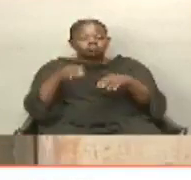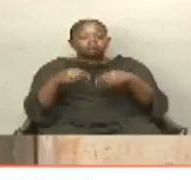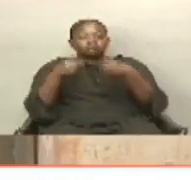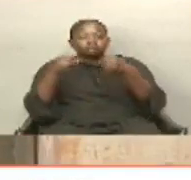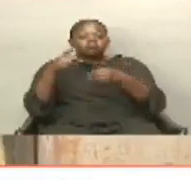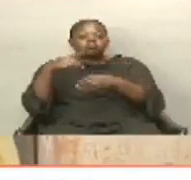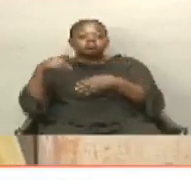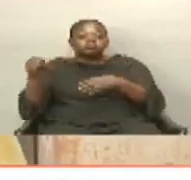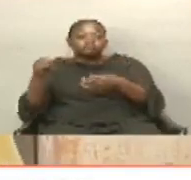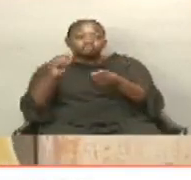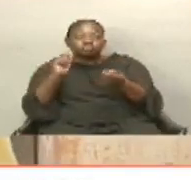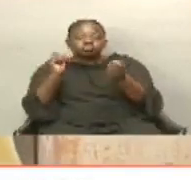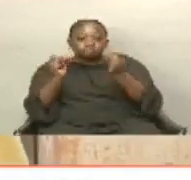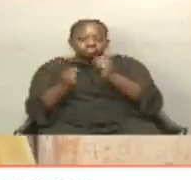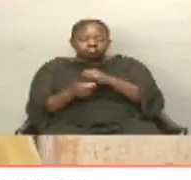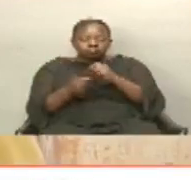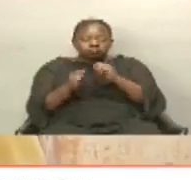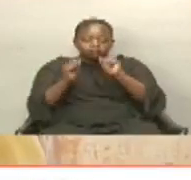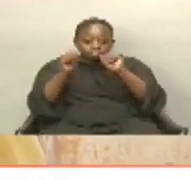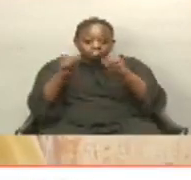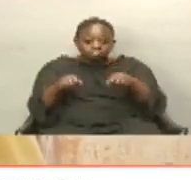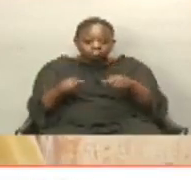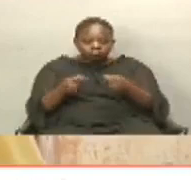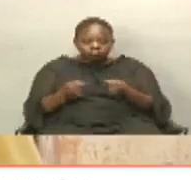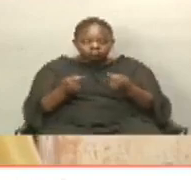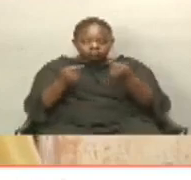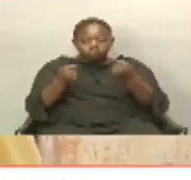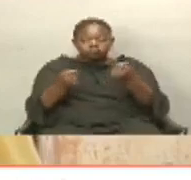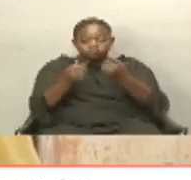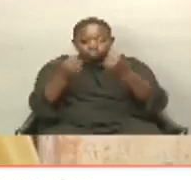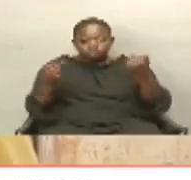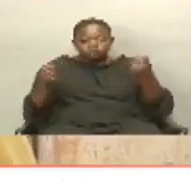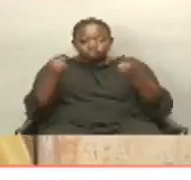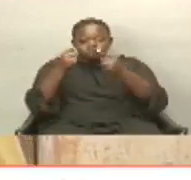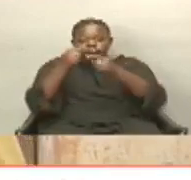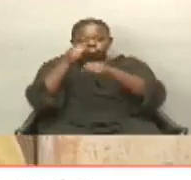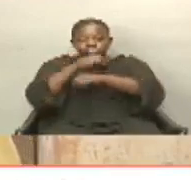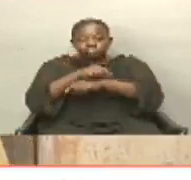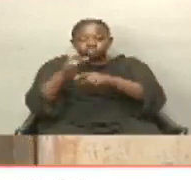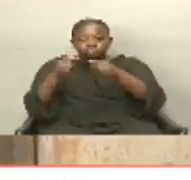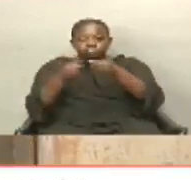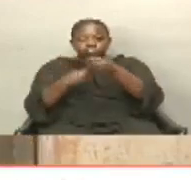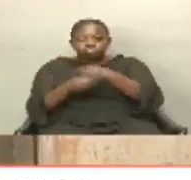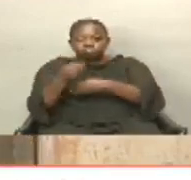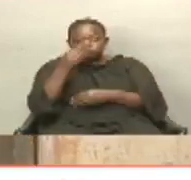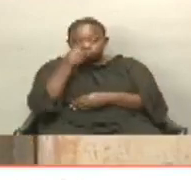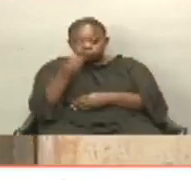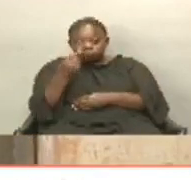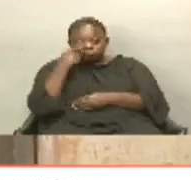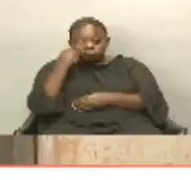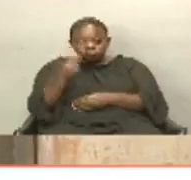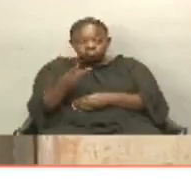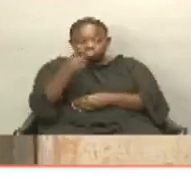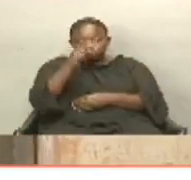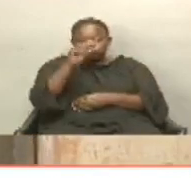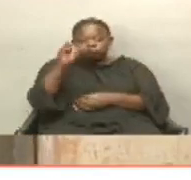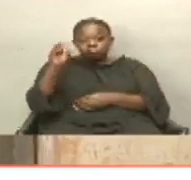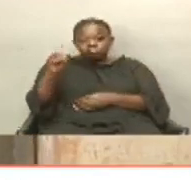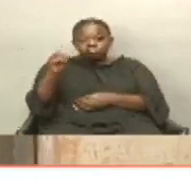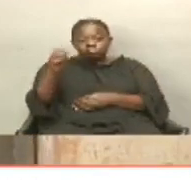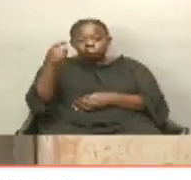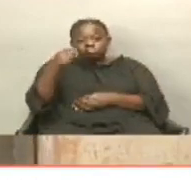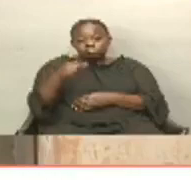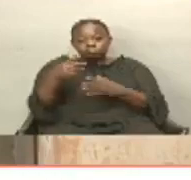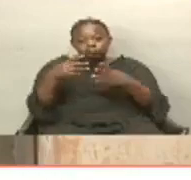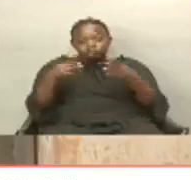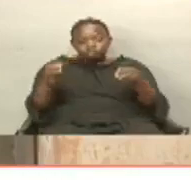you go and change so that we can transport kids to the school and to buy food. I found $200 missing.